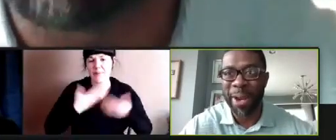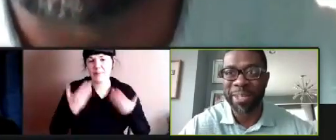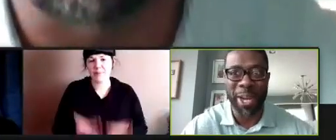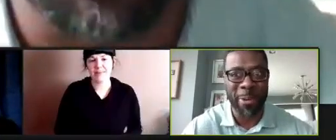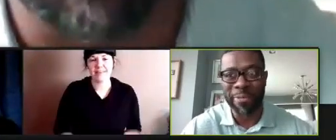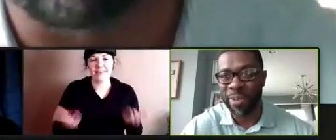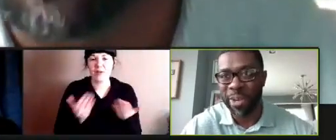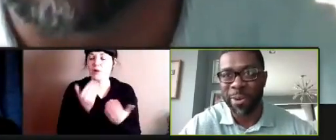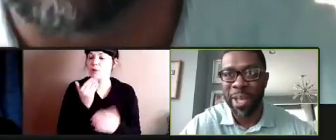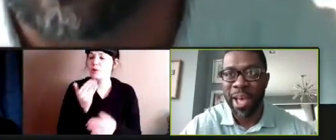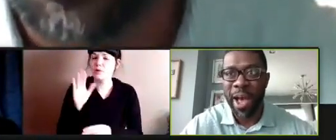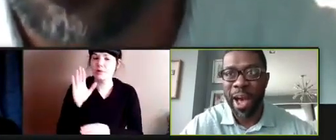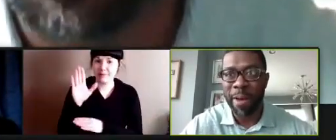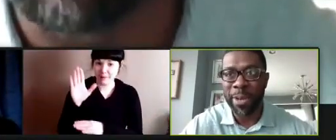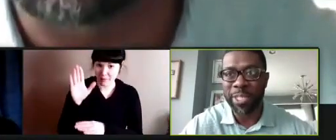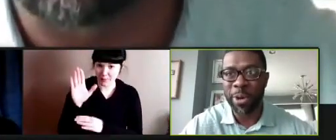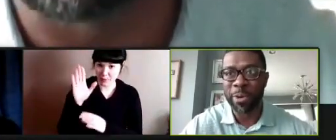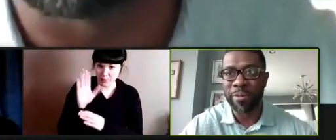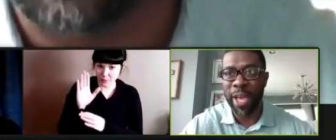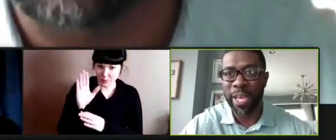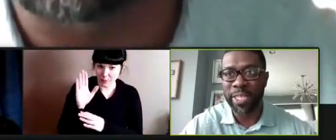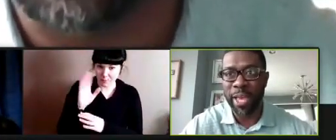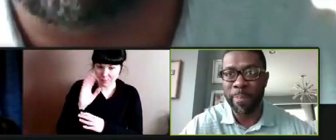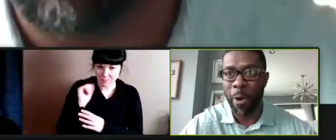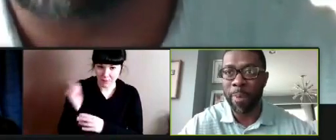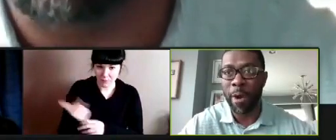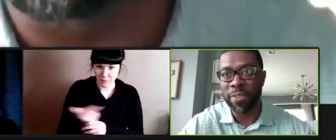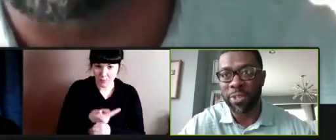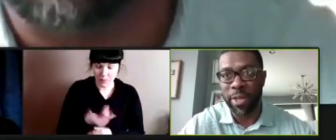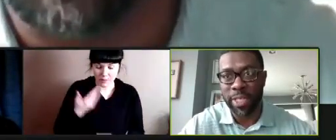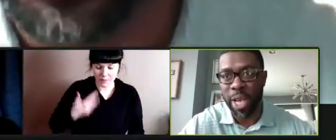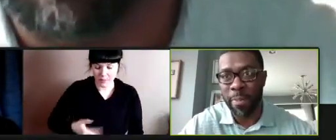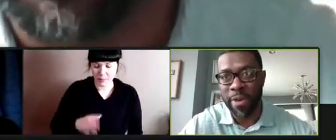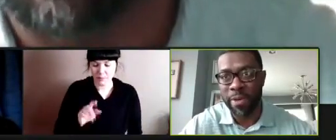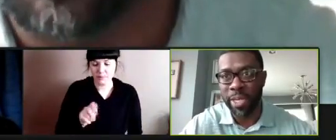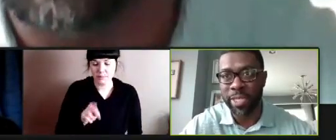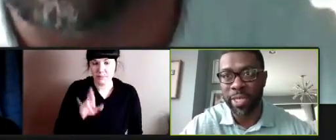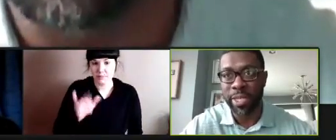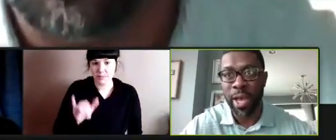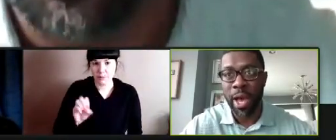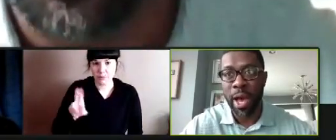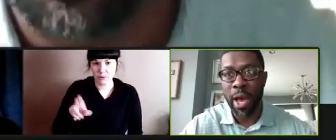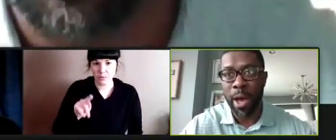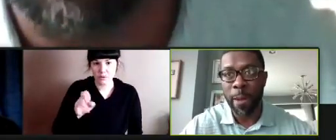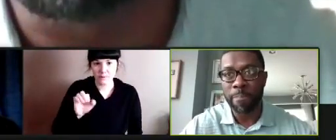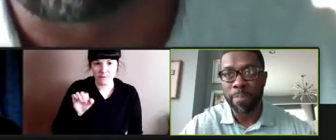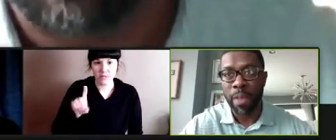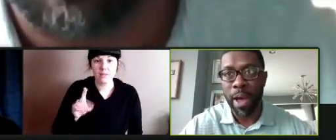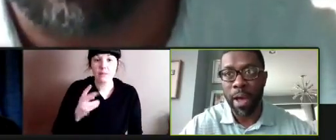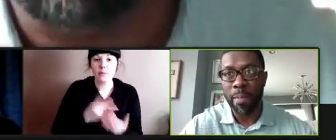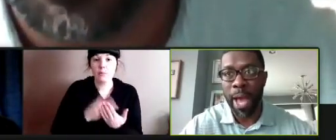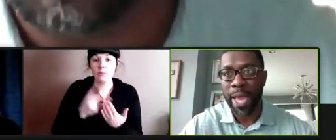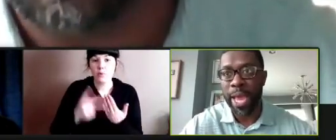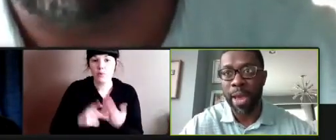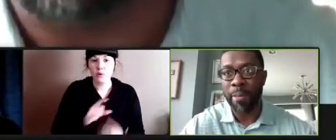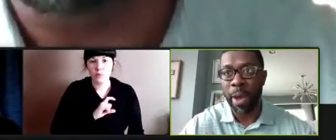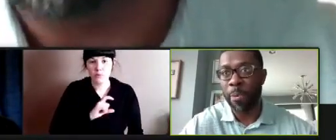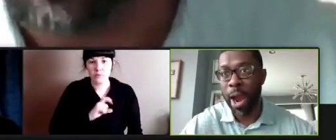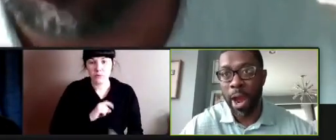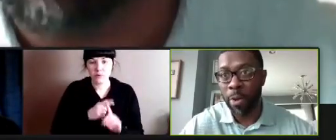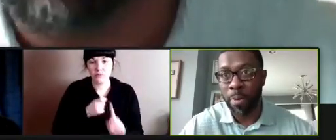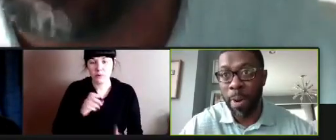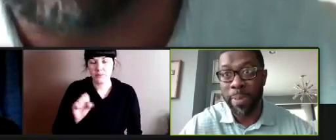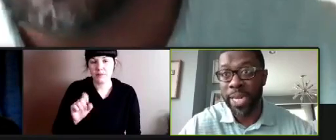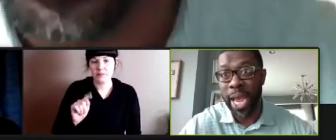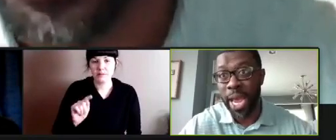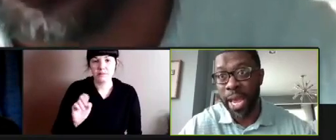everybody. My name is Terry Whitfield. I serve as a program officer at the Skillman Foundation. I am